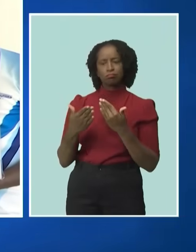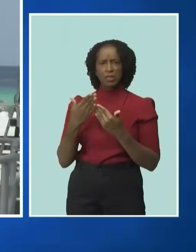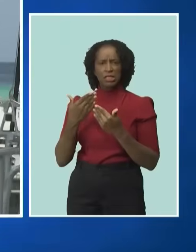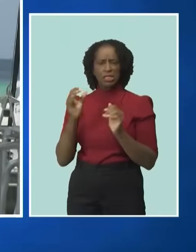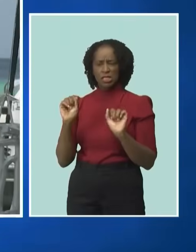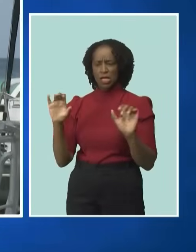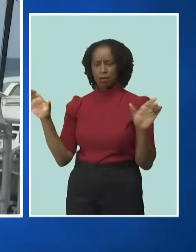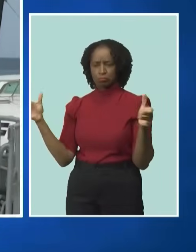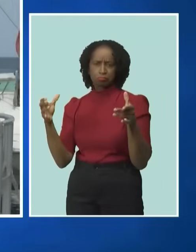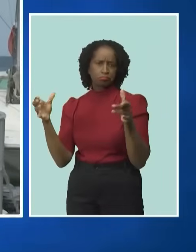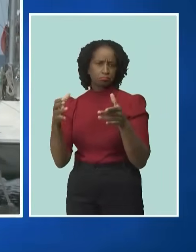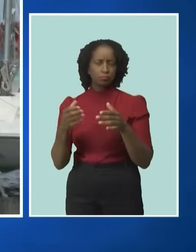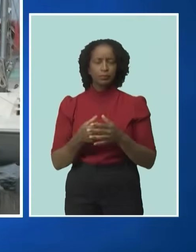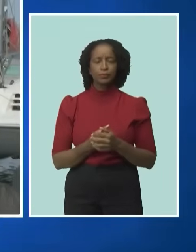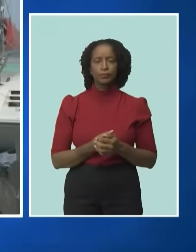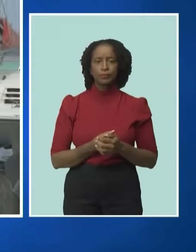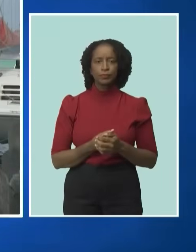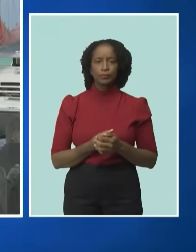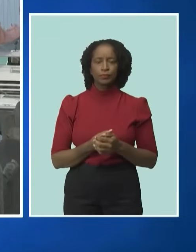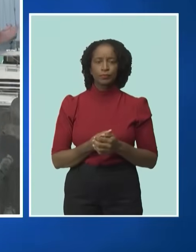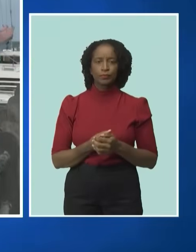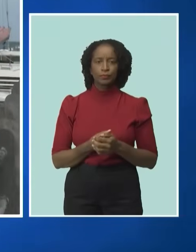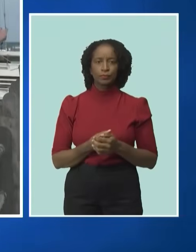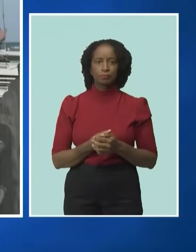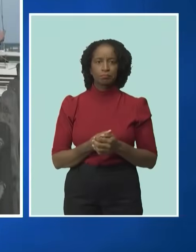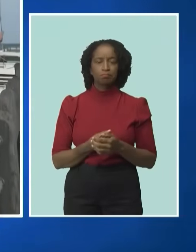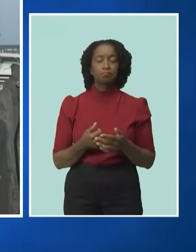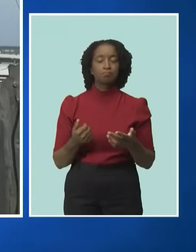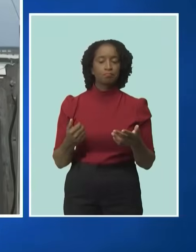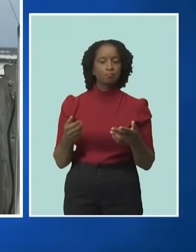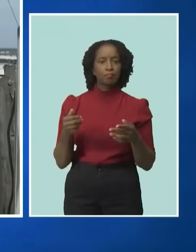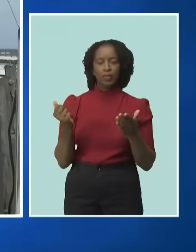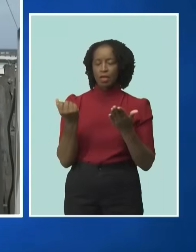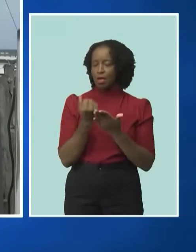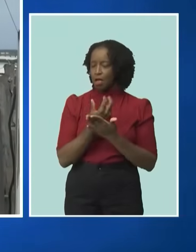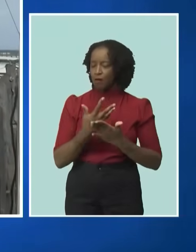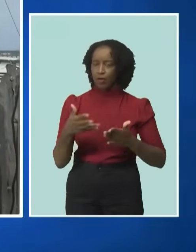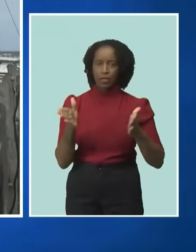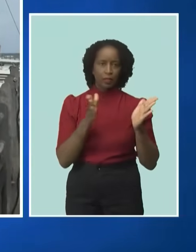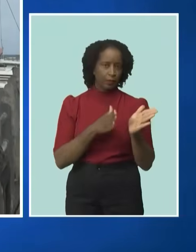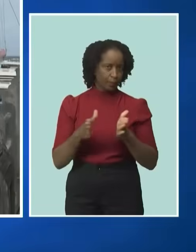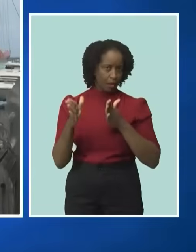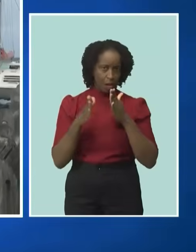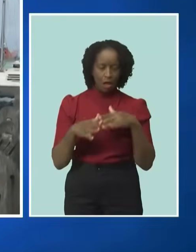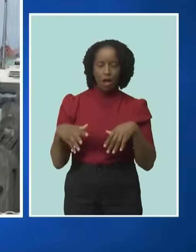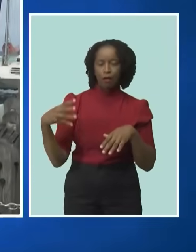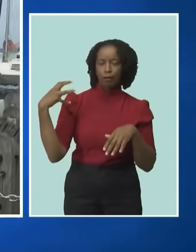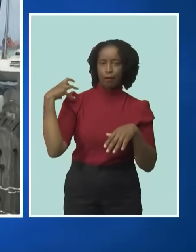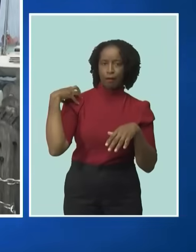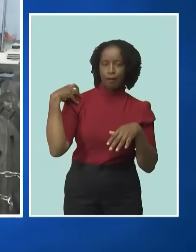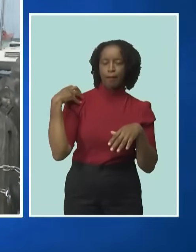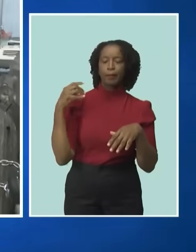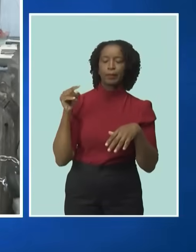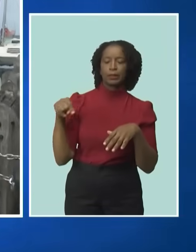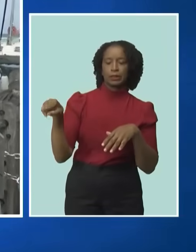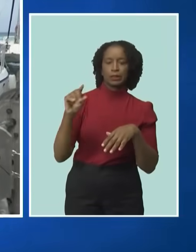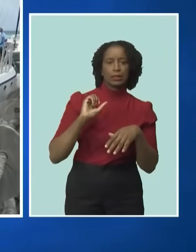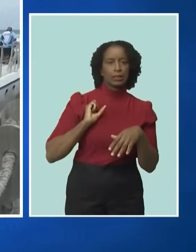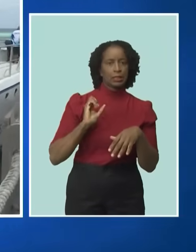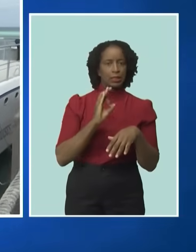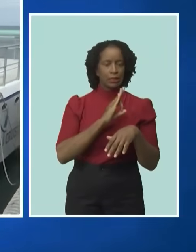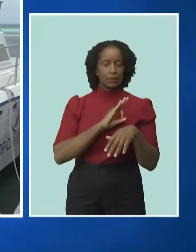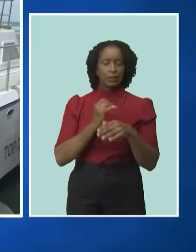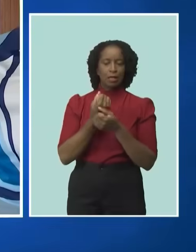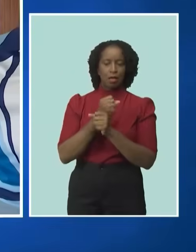accommodate stuff like that. Ensuring nothing is left to chance, Captain John Whitney goes through a safety drill with crew